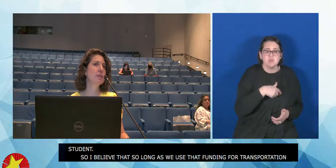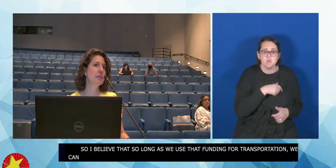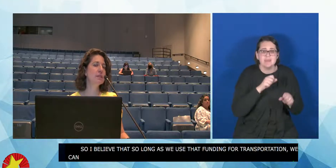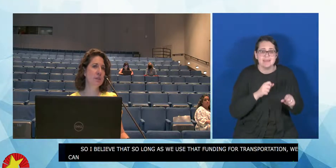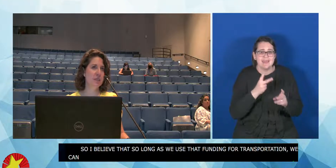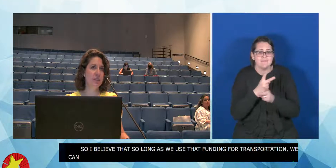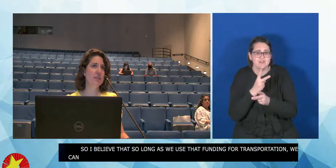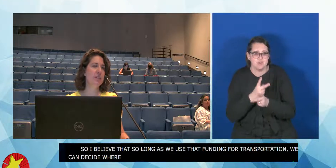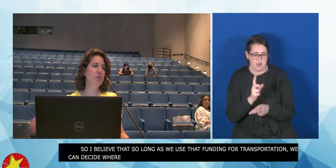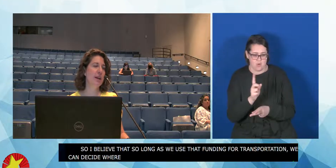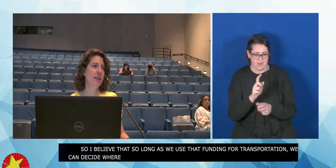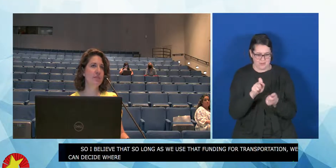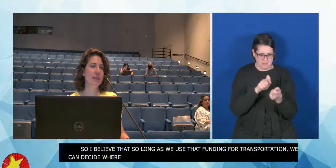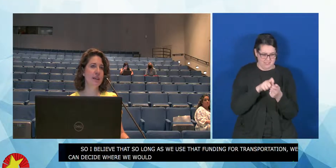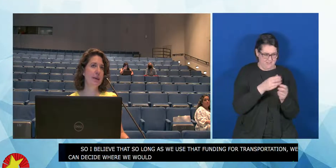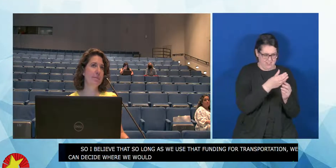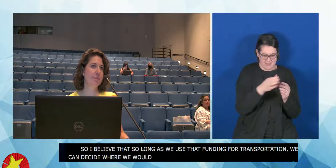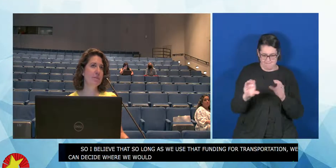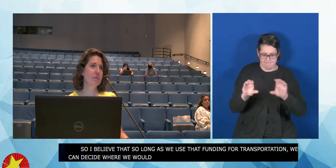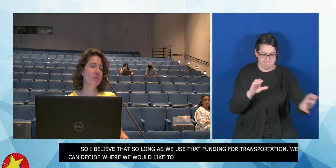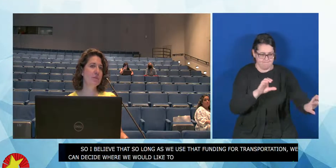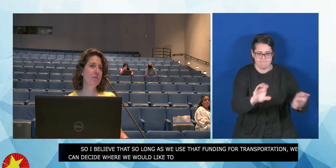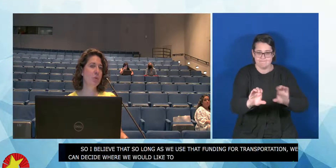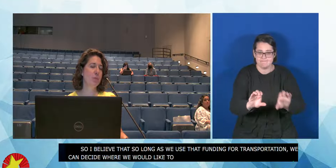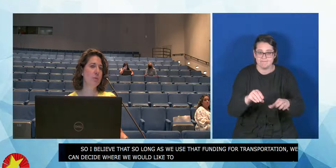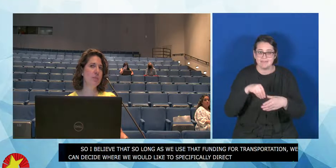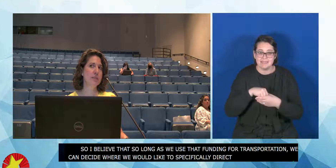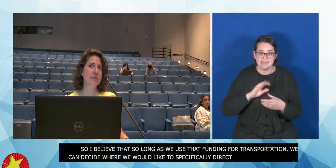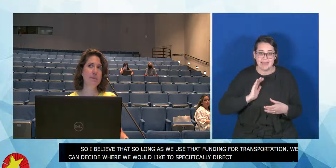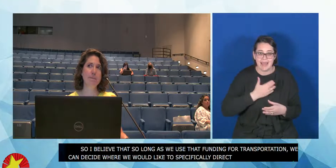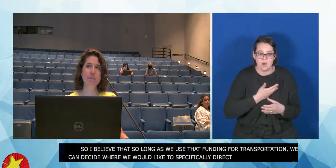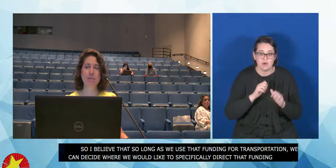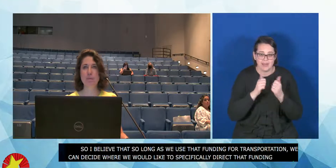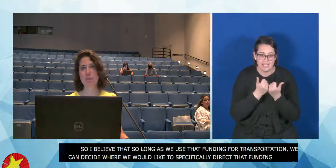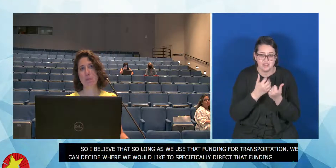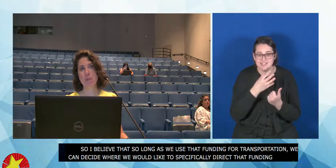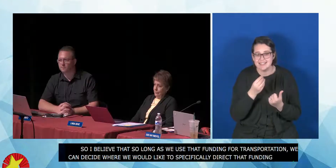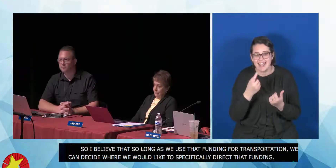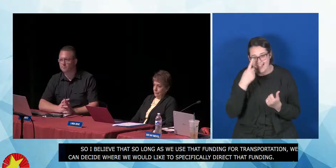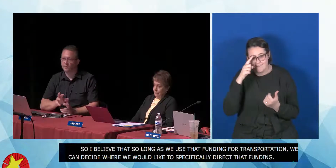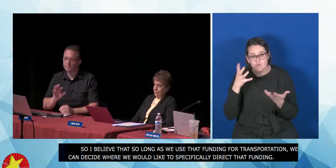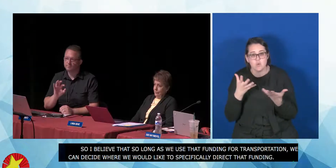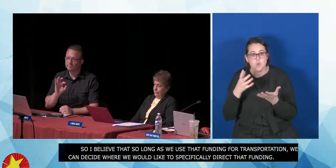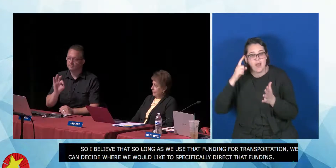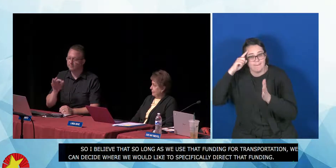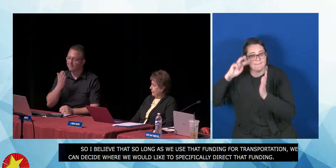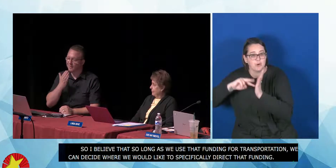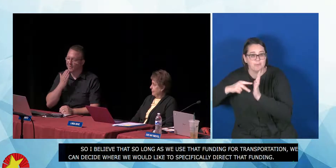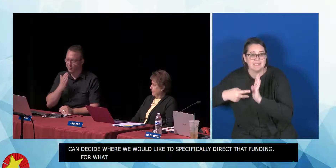to specifically direct that funding, for what purposes.